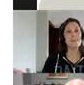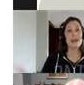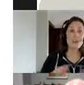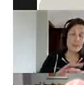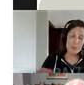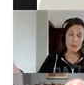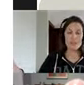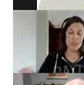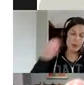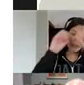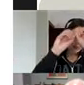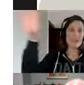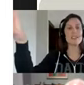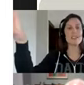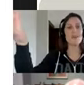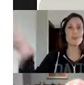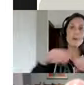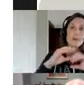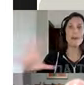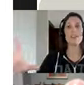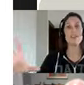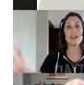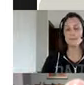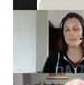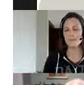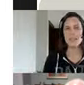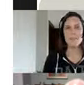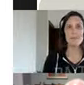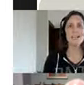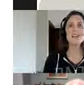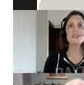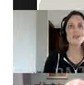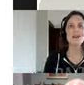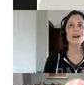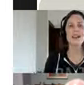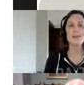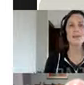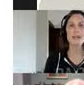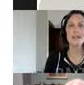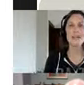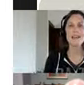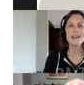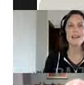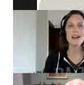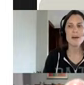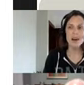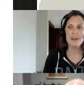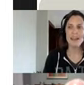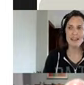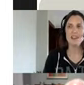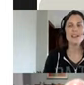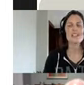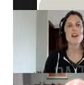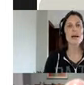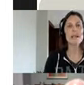I see the pattern, more stuff at the equator, less stuff near the poles, pattern done. But because we're not able to make that